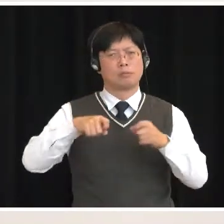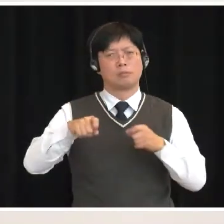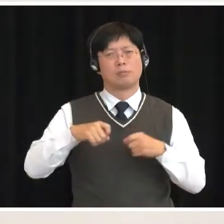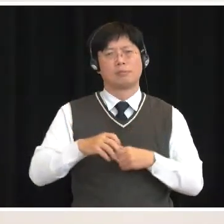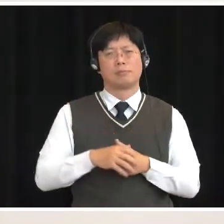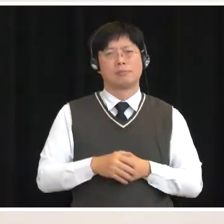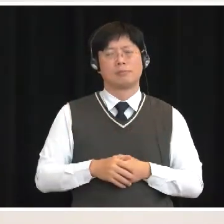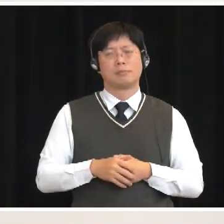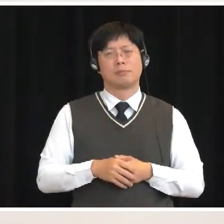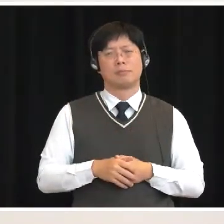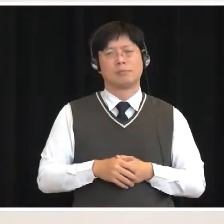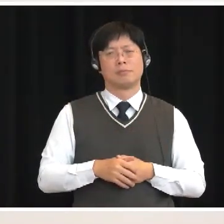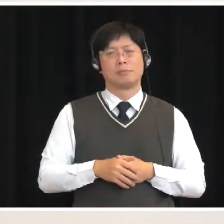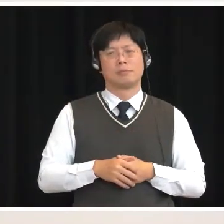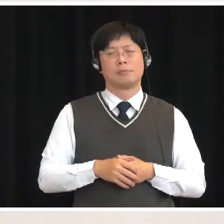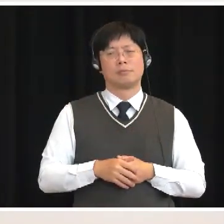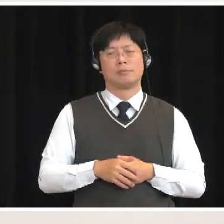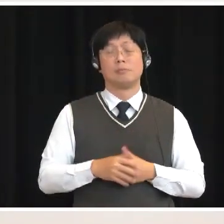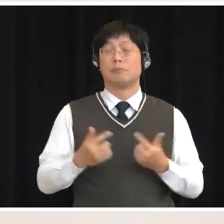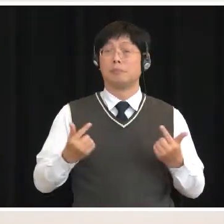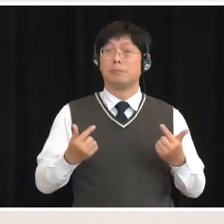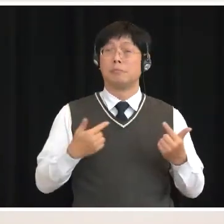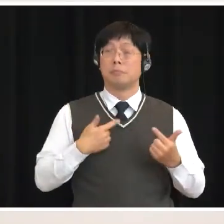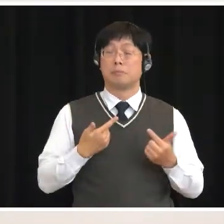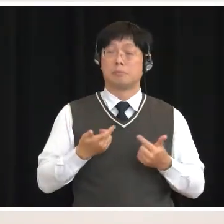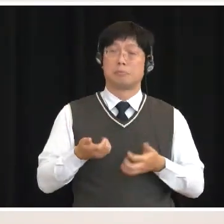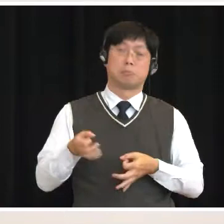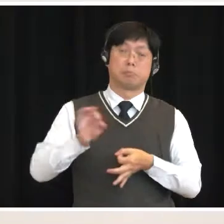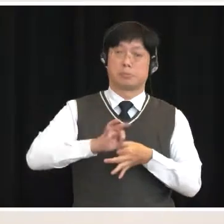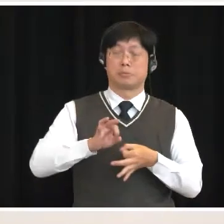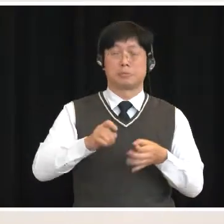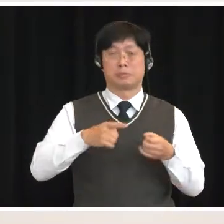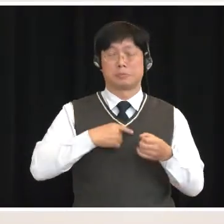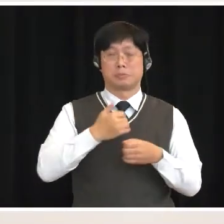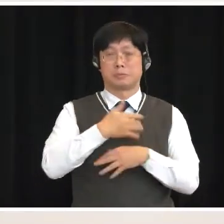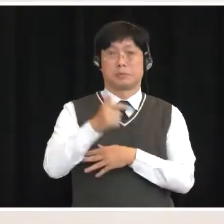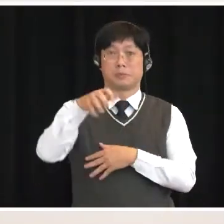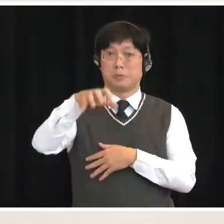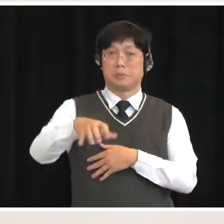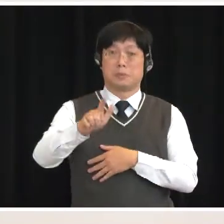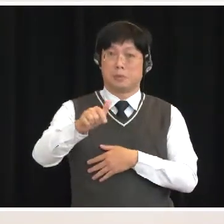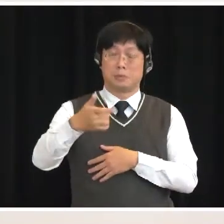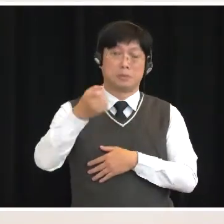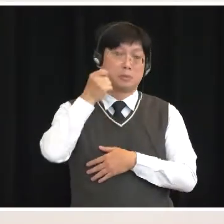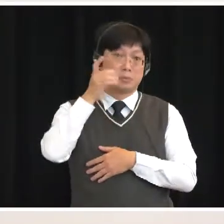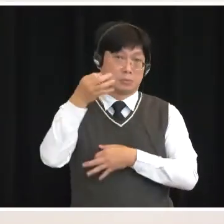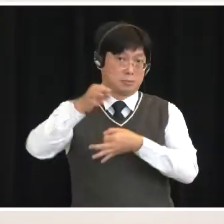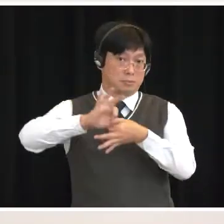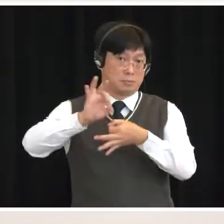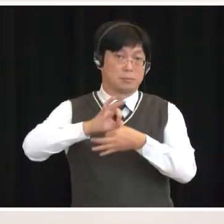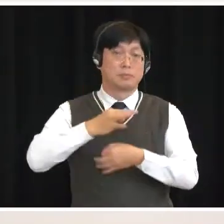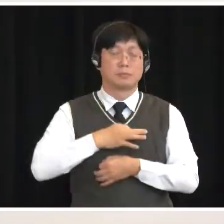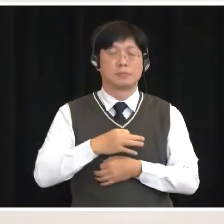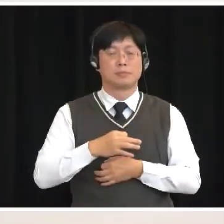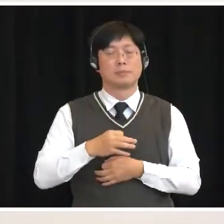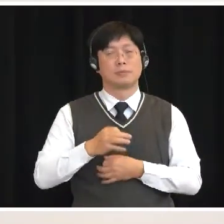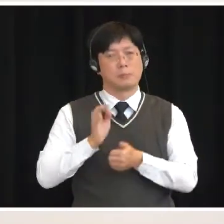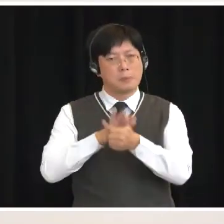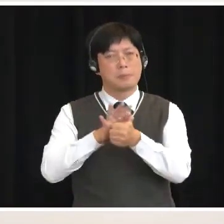the salary of teachers so that they have motivation to work in the remote area.